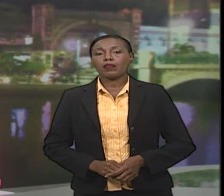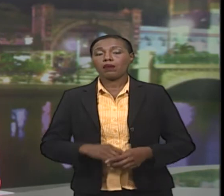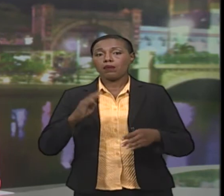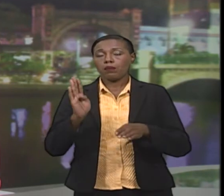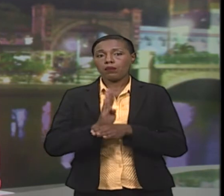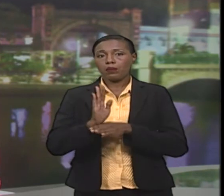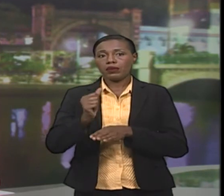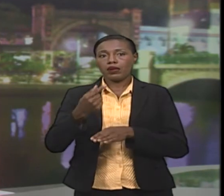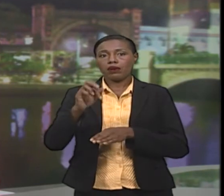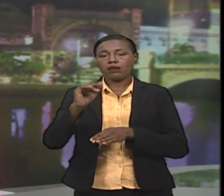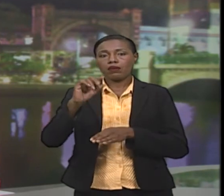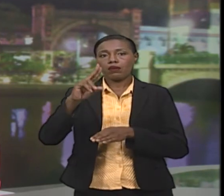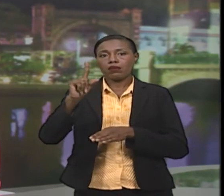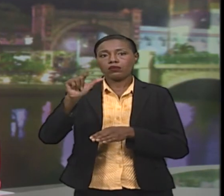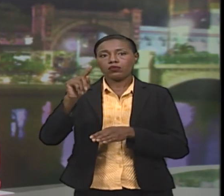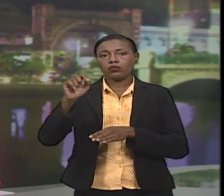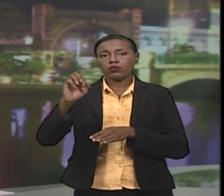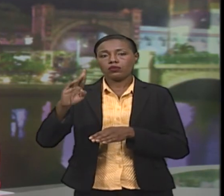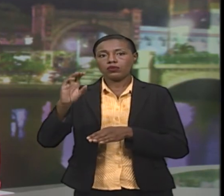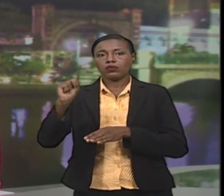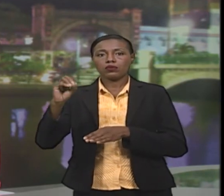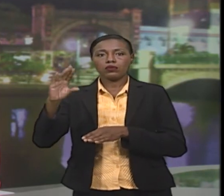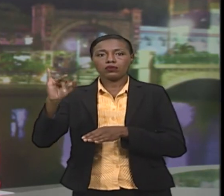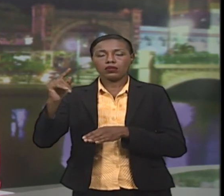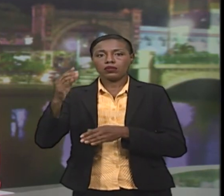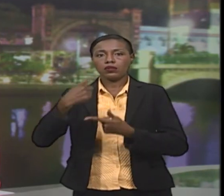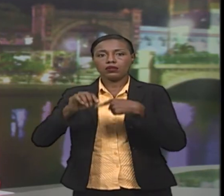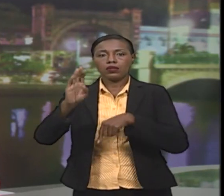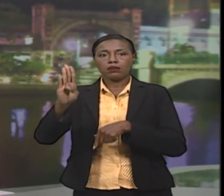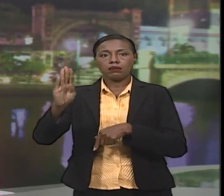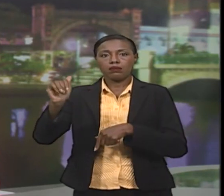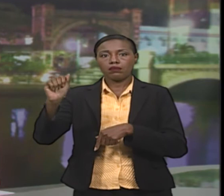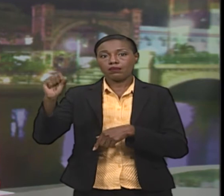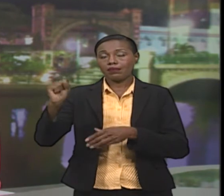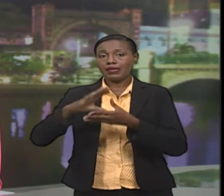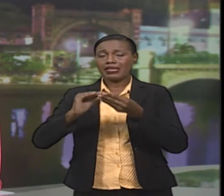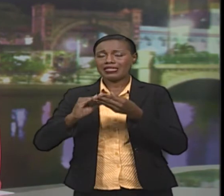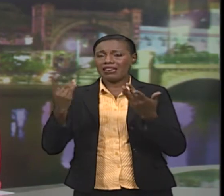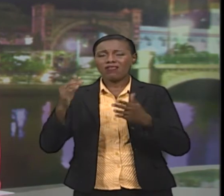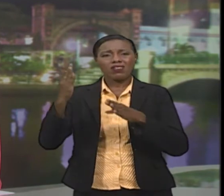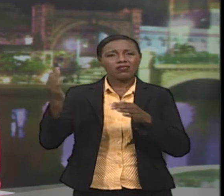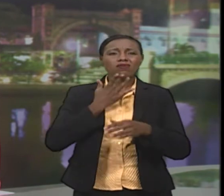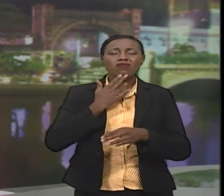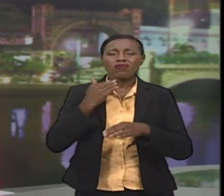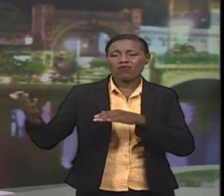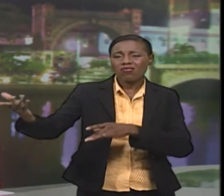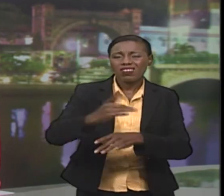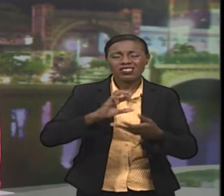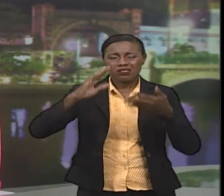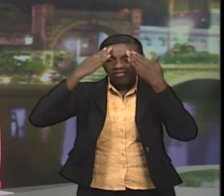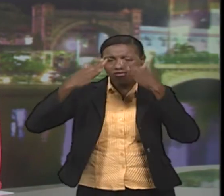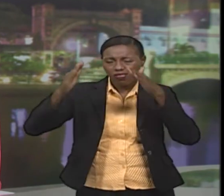The Barbados Agriculture Society says there need not be the level of uncertainty seen every crop season. In fact,